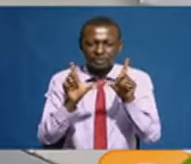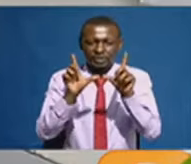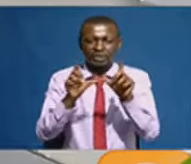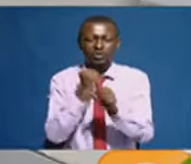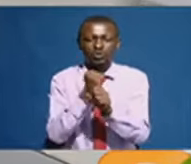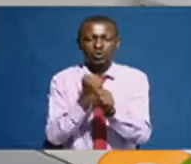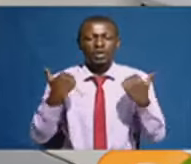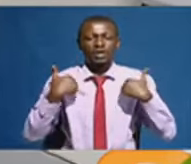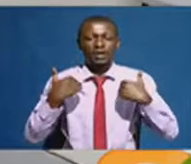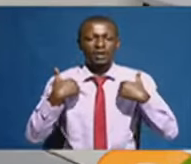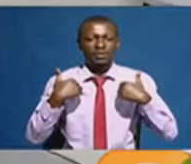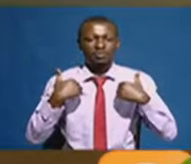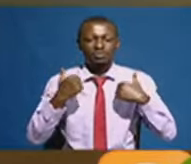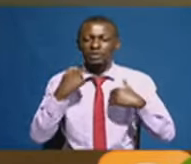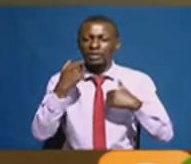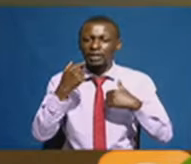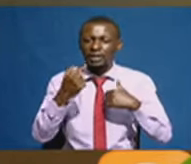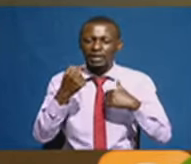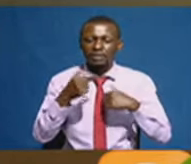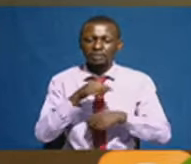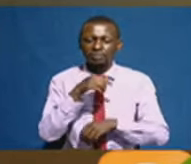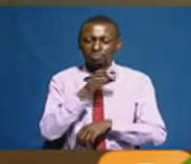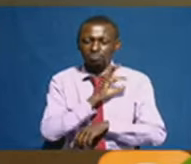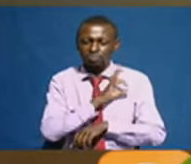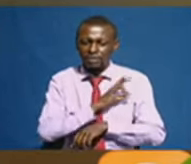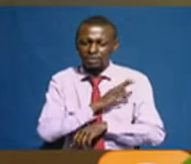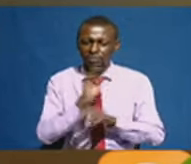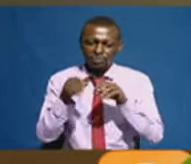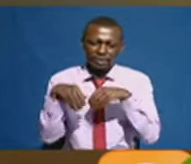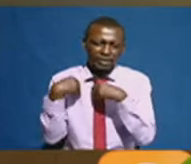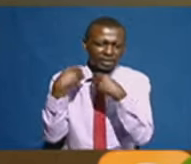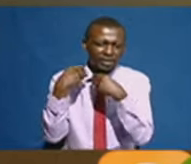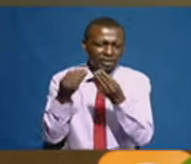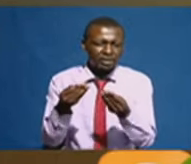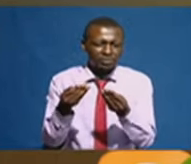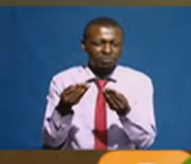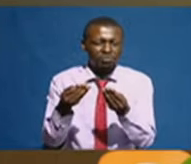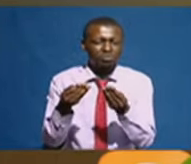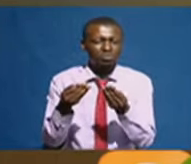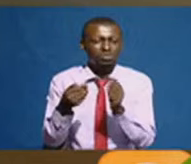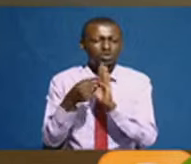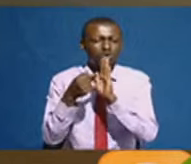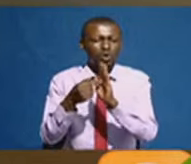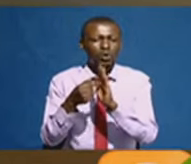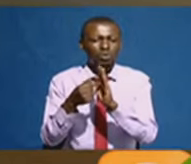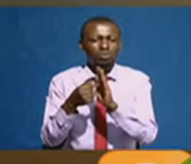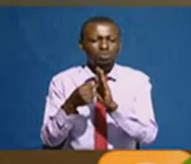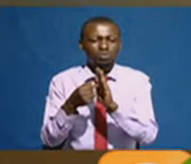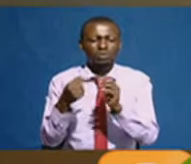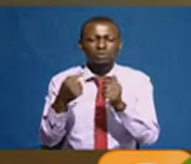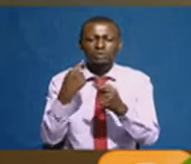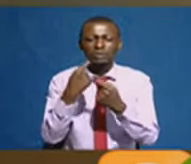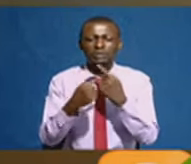work. So when they say we're giving them a stipend, unawadunisha. Unadunisha the 6 years of study that they've gone through,